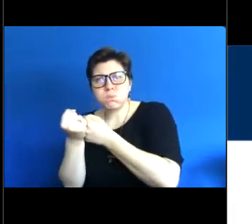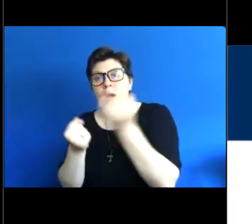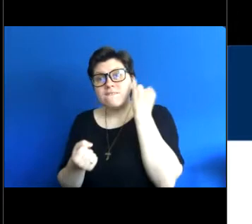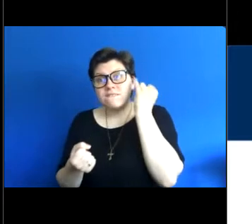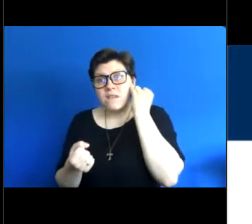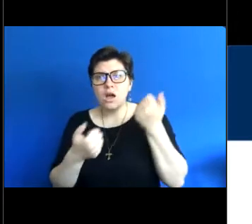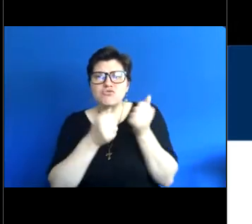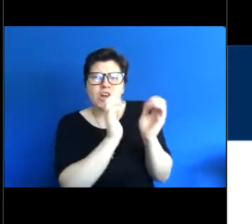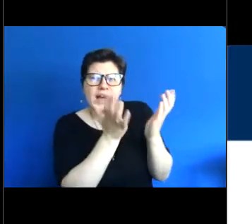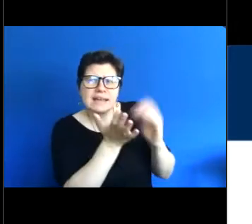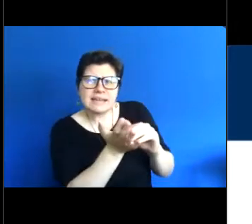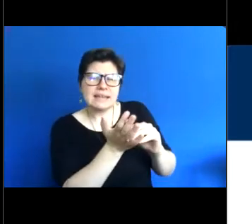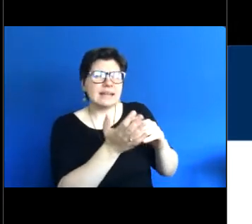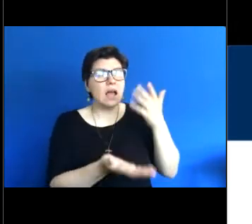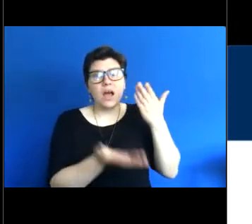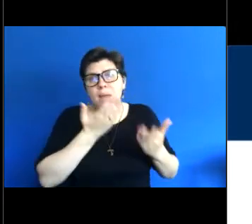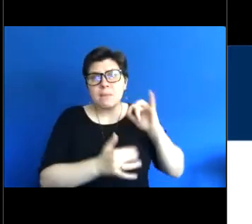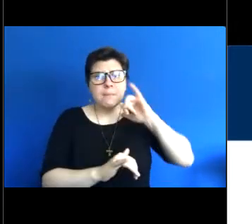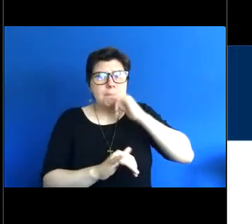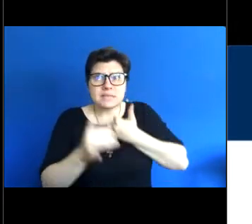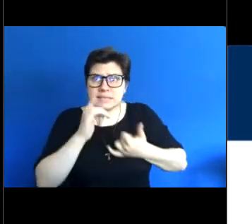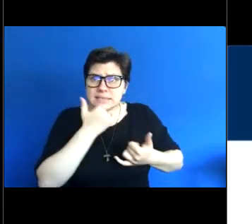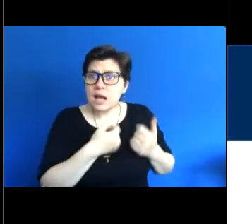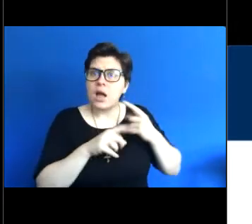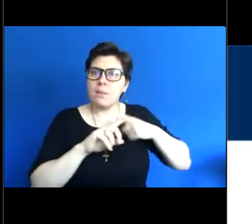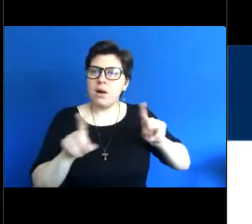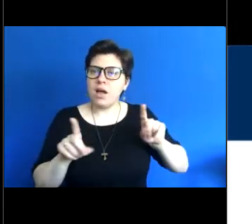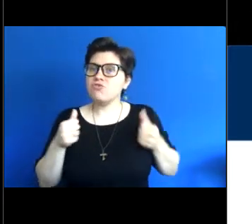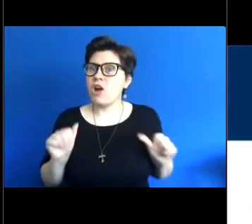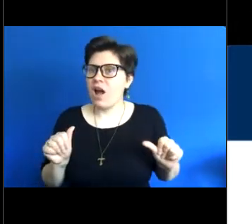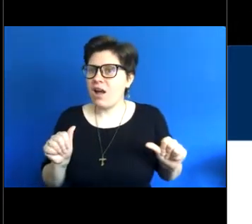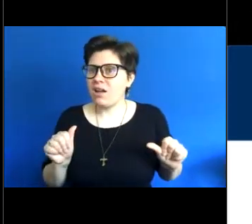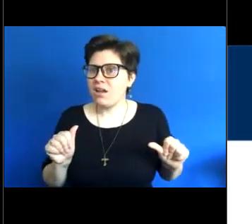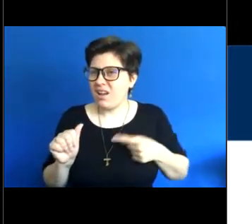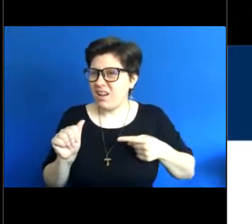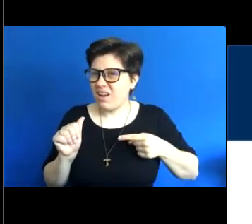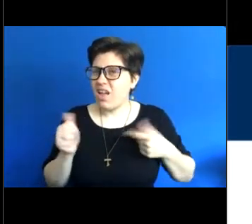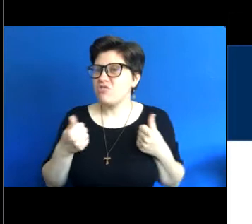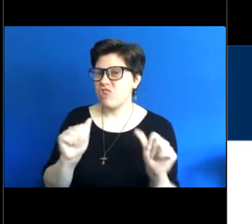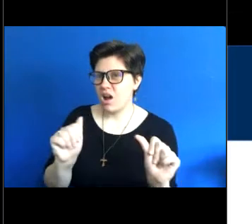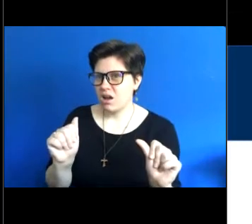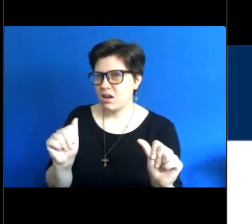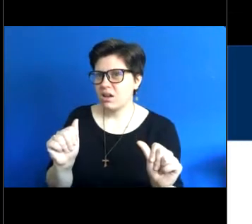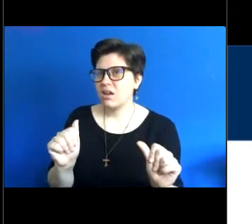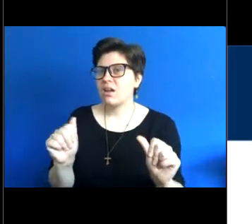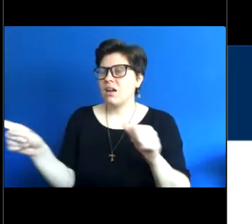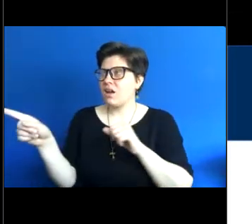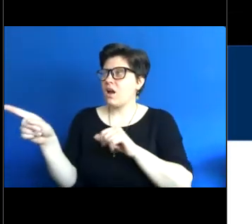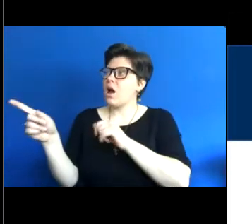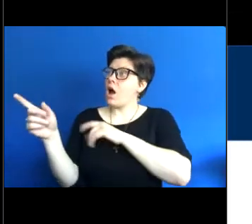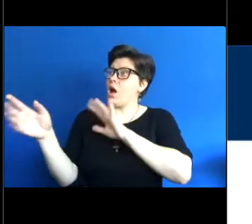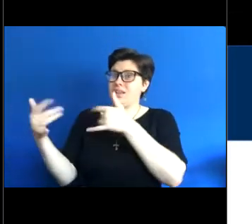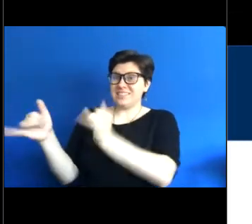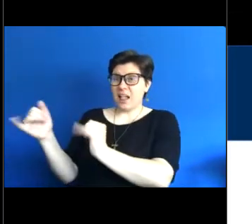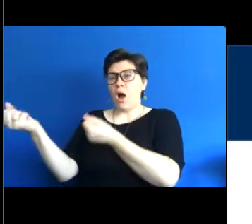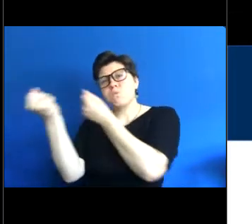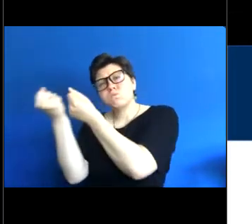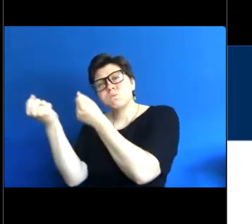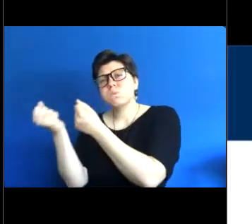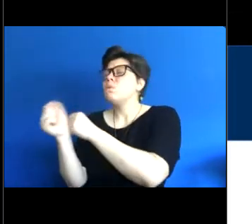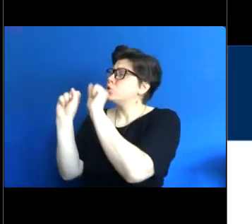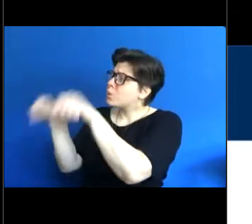if they're not getting it right, the fact that they are showing effort, the fact that they are trying, to be able to affirm them and say, you can